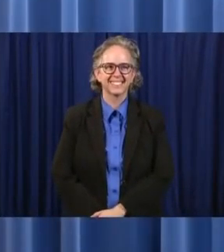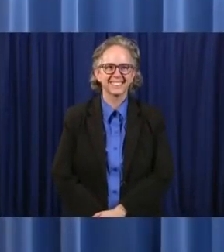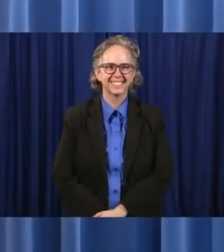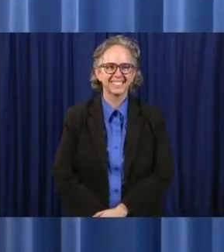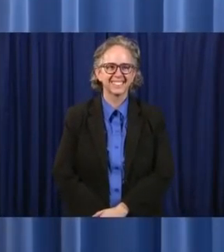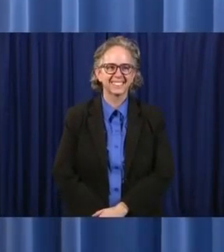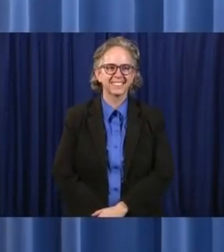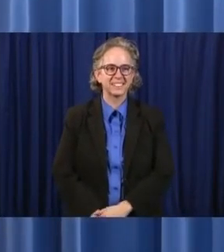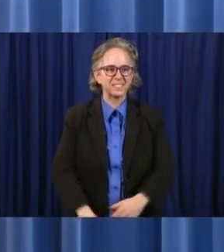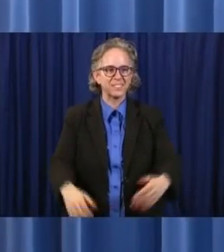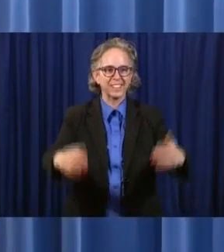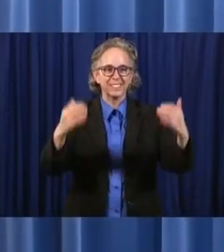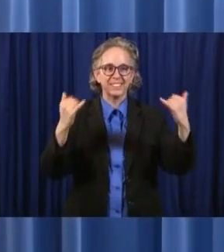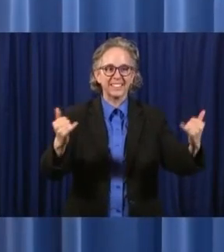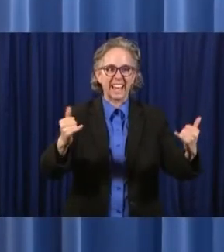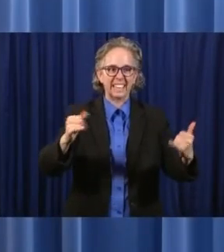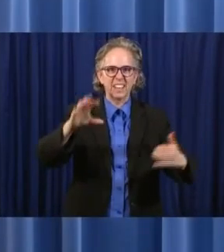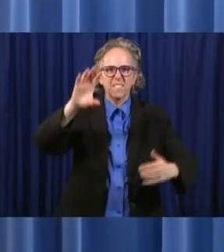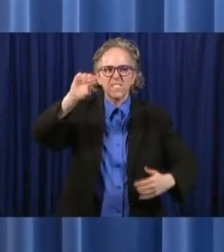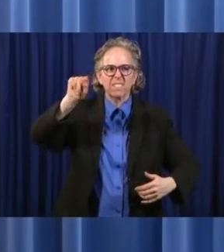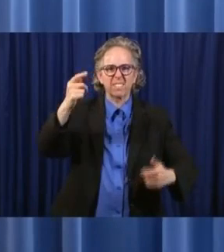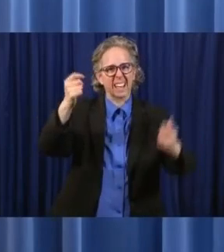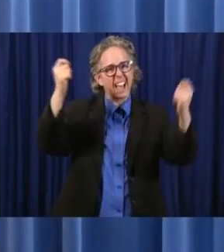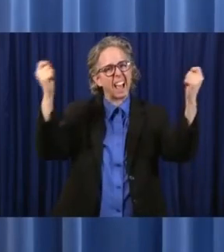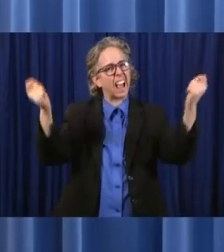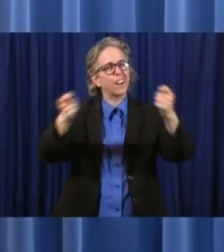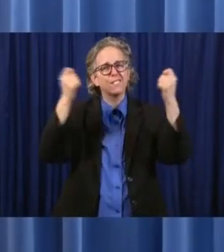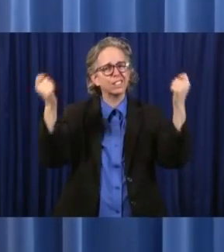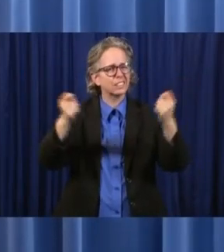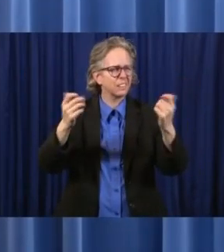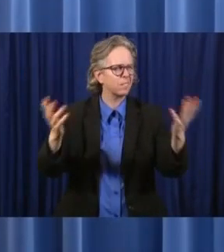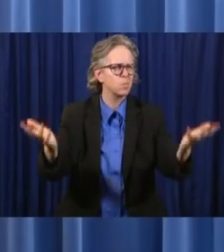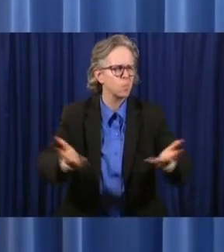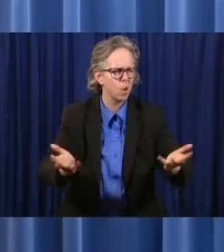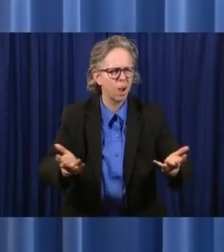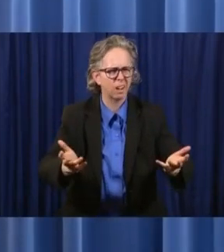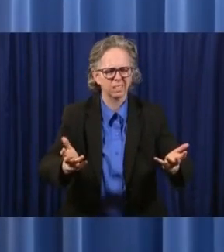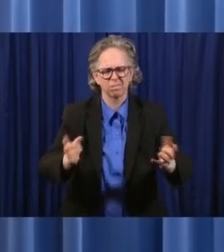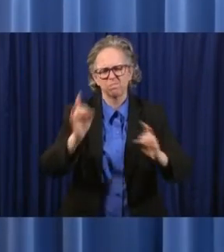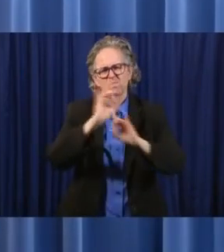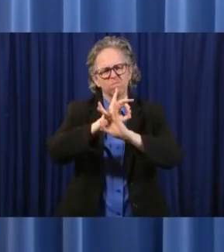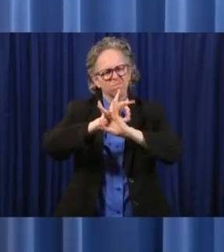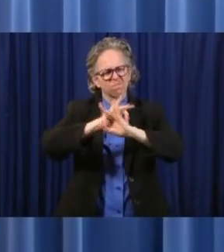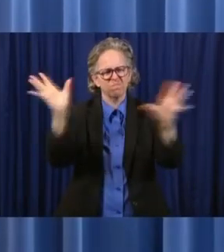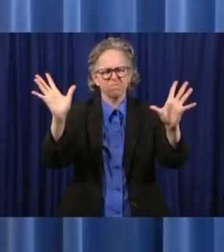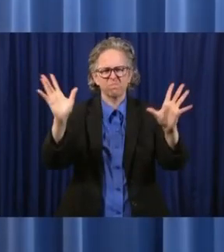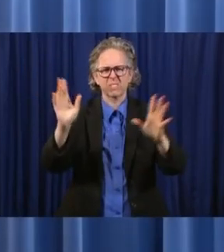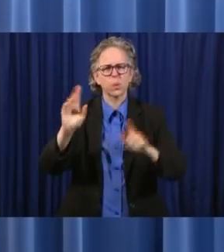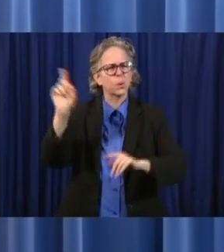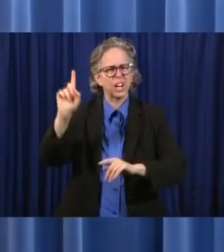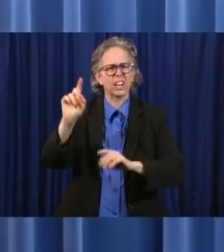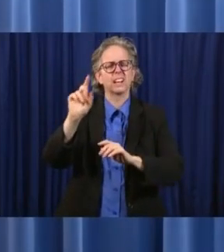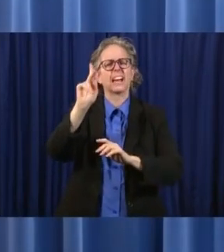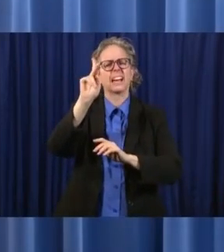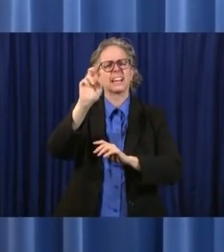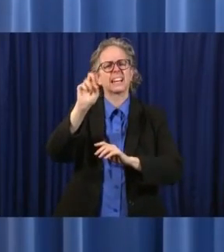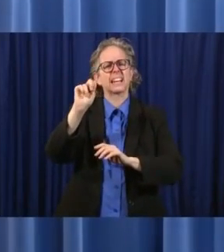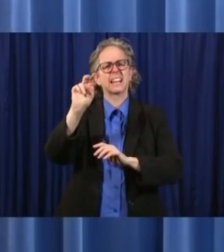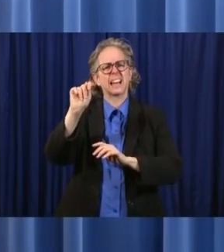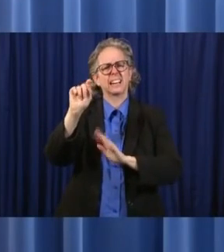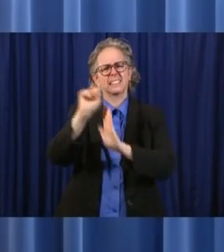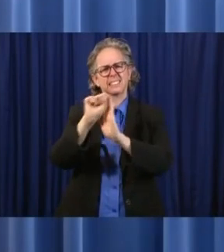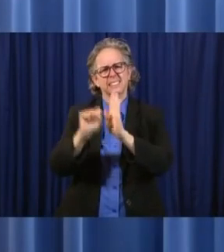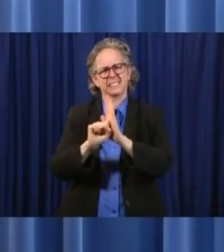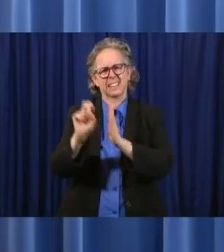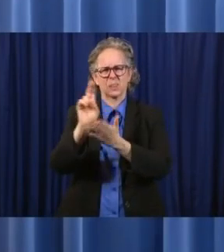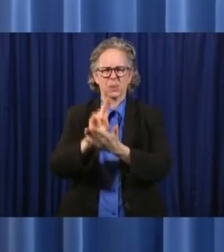Today is the 50th anniversary of the tragedy at Kent State. Very sad